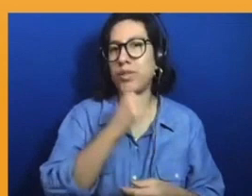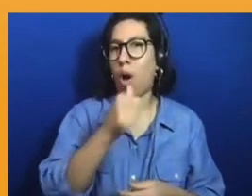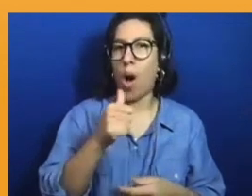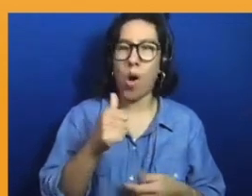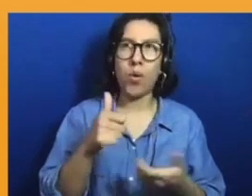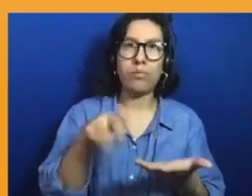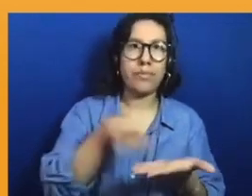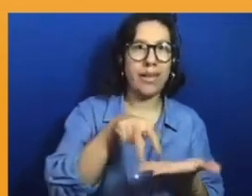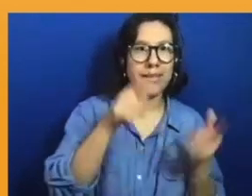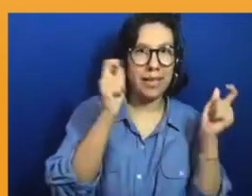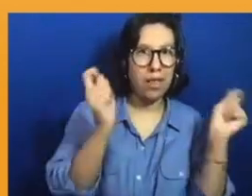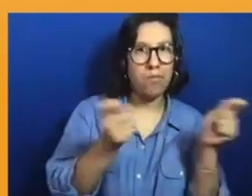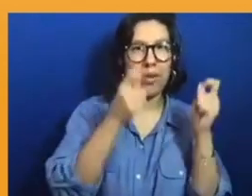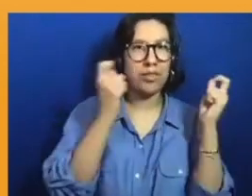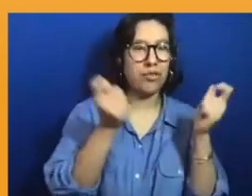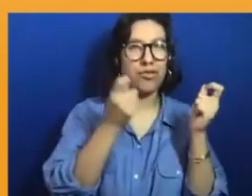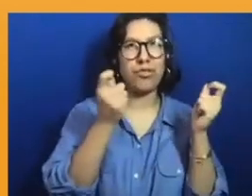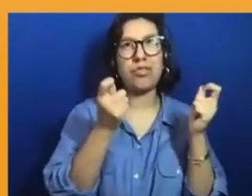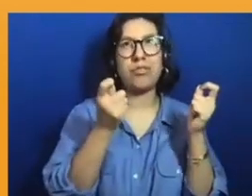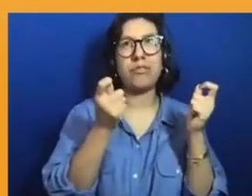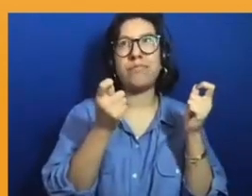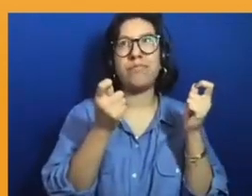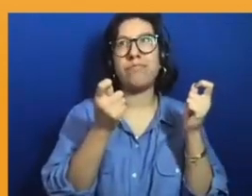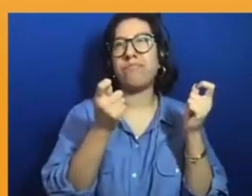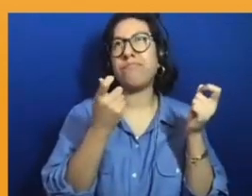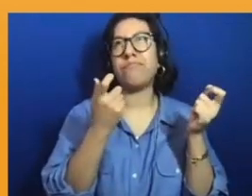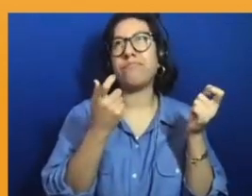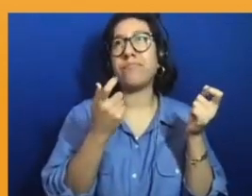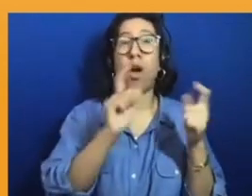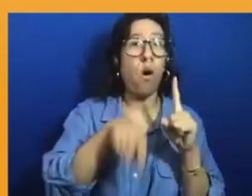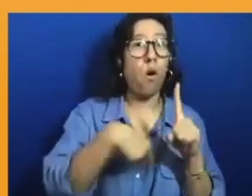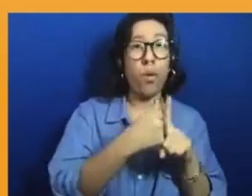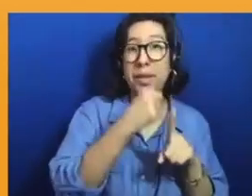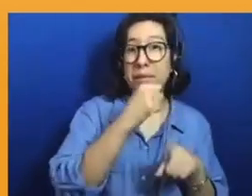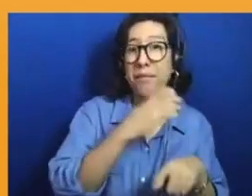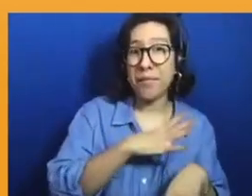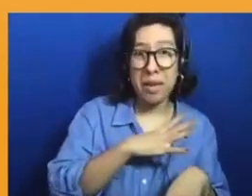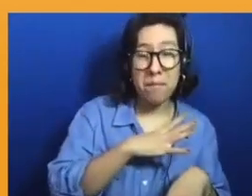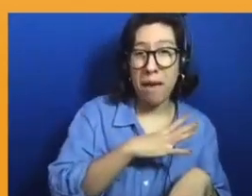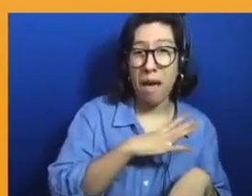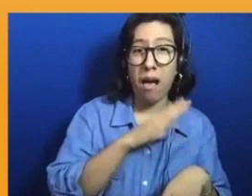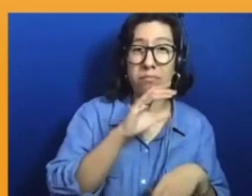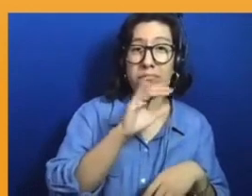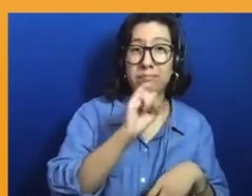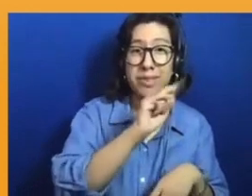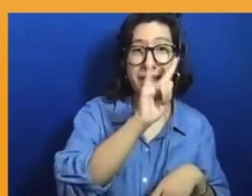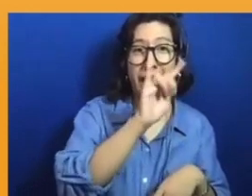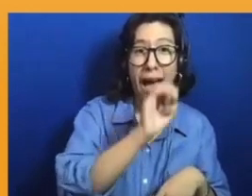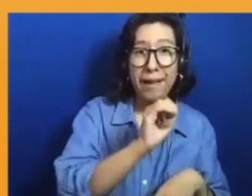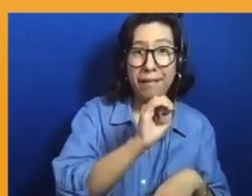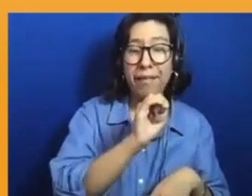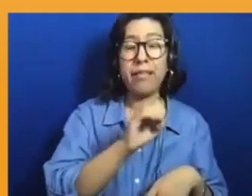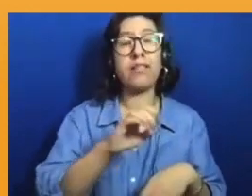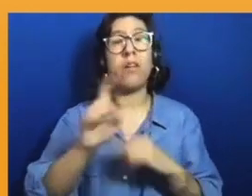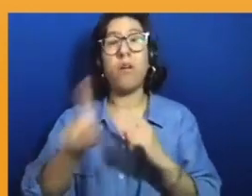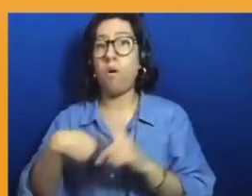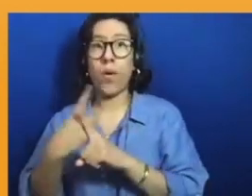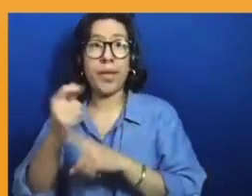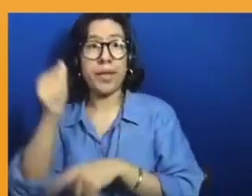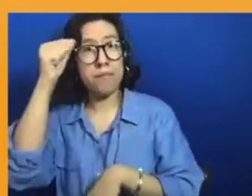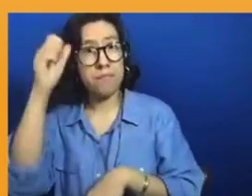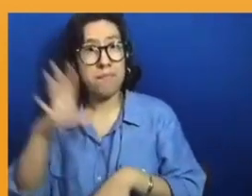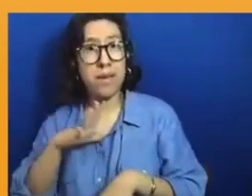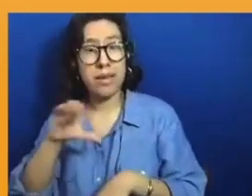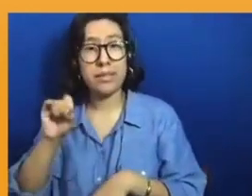celebration dance totally female style, totally male style. It's just